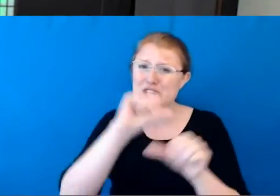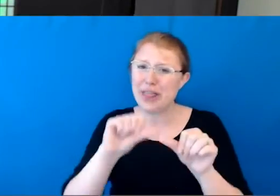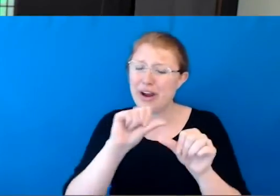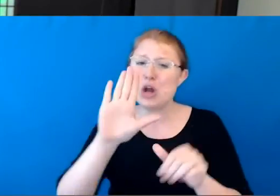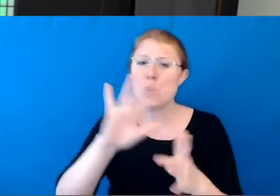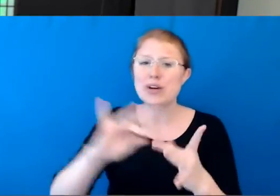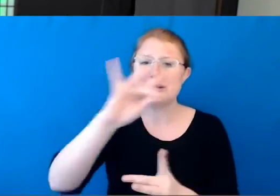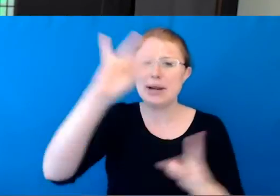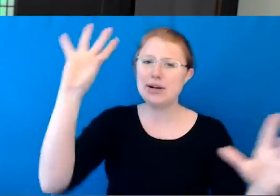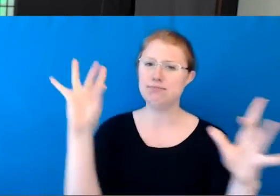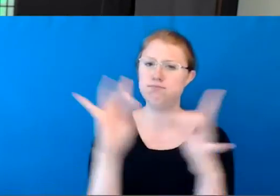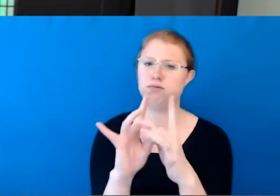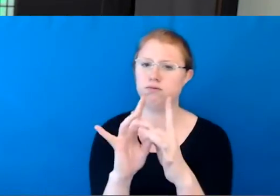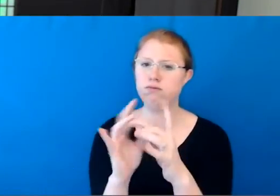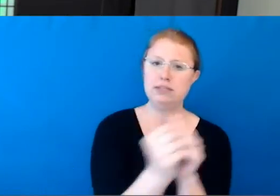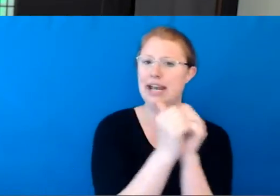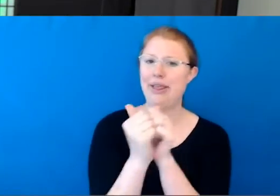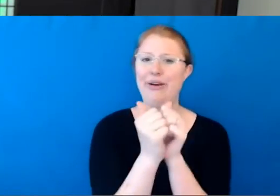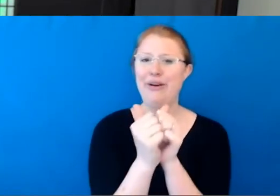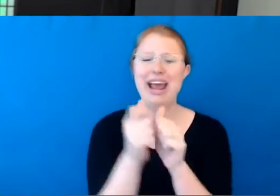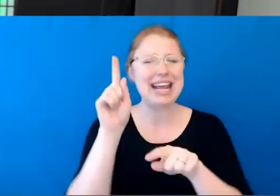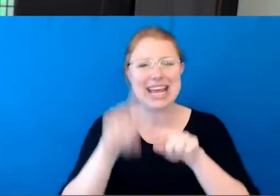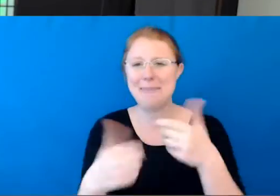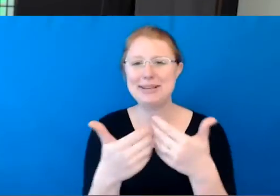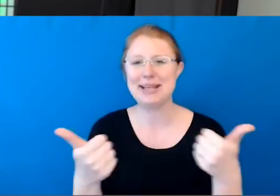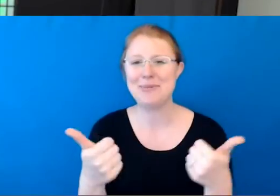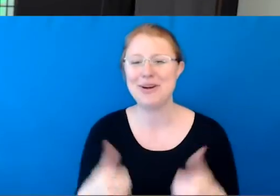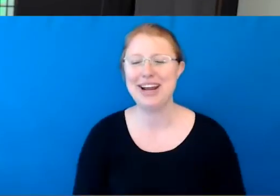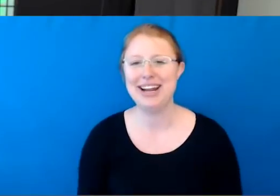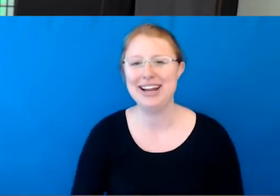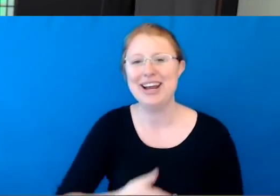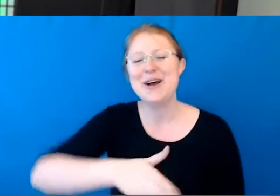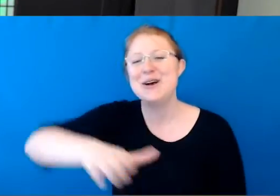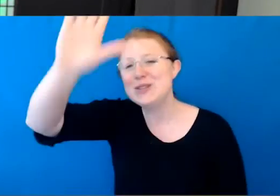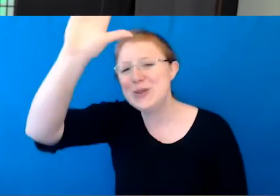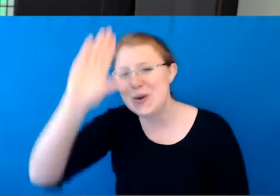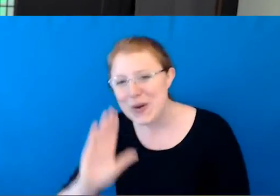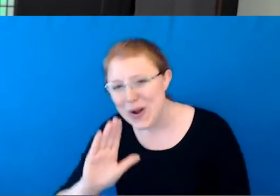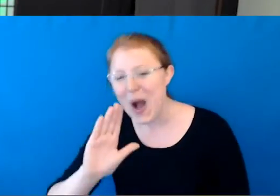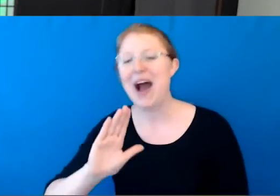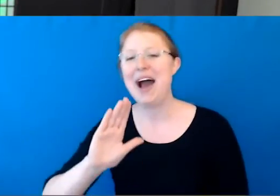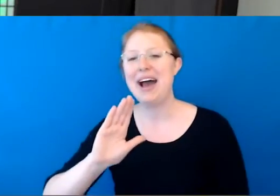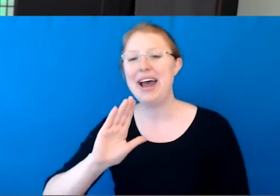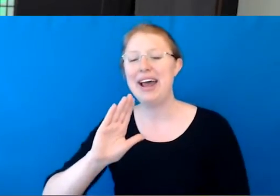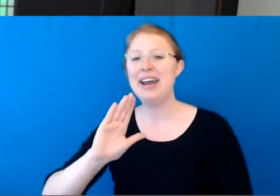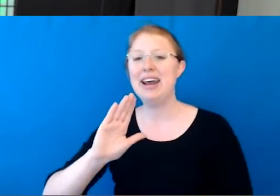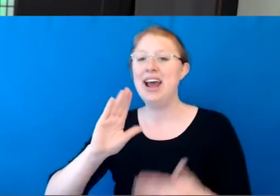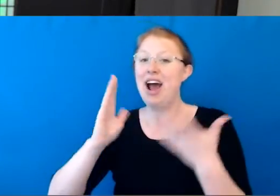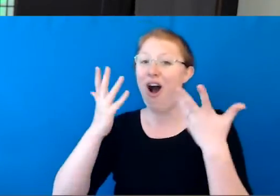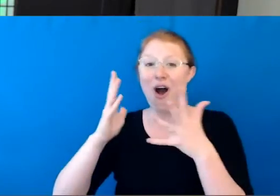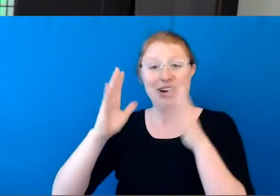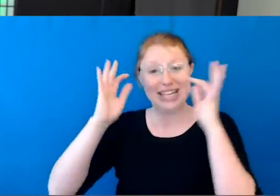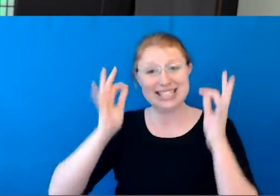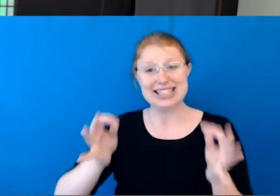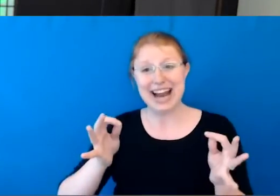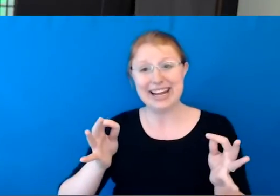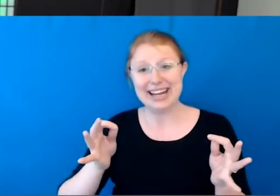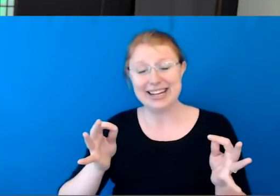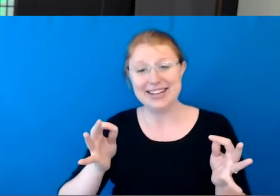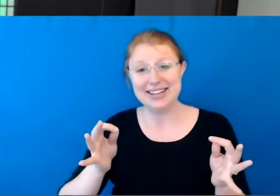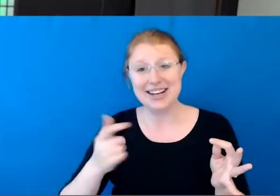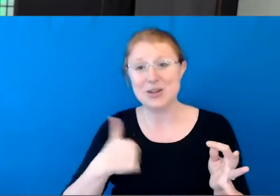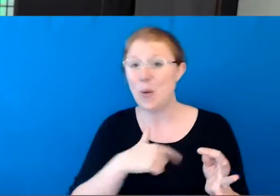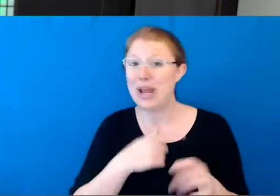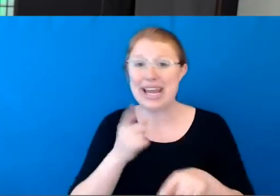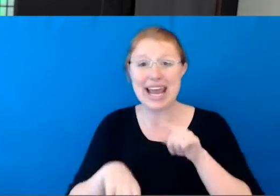And so what God has put together, let no man put asunder. even us men. Let's